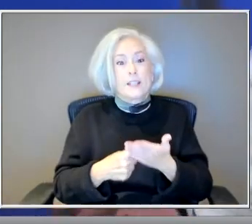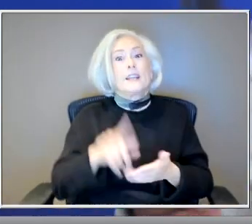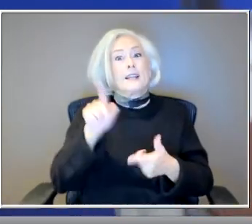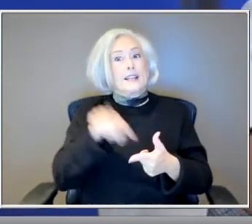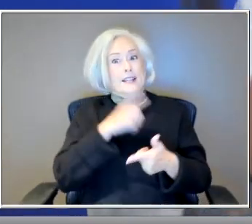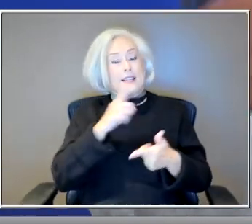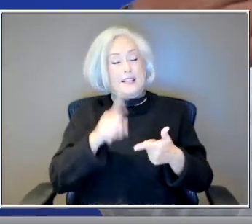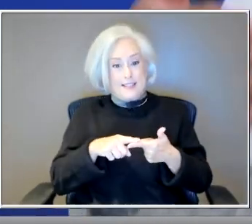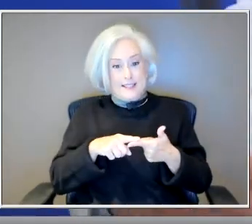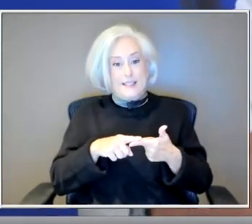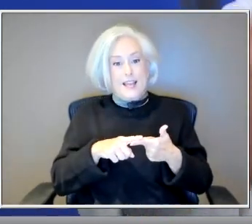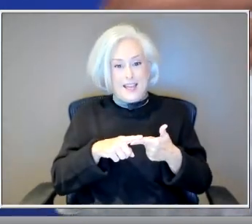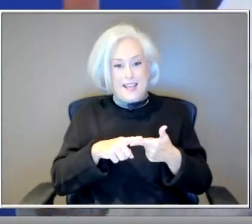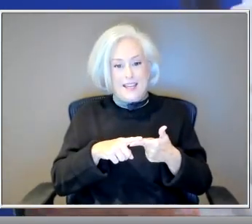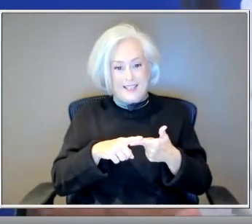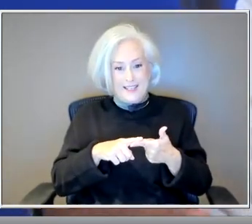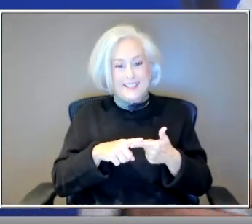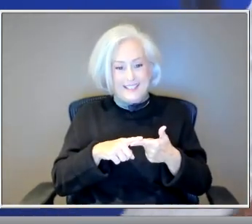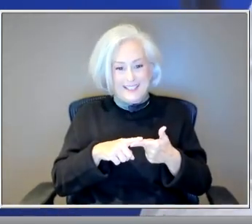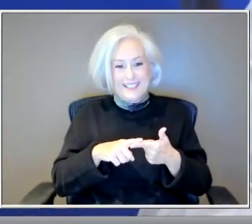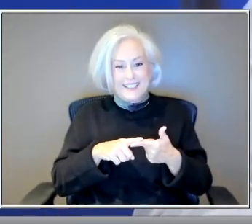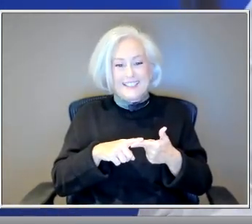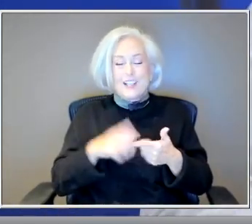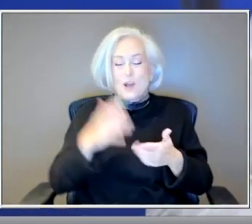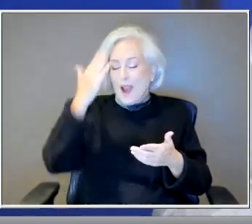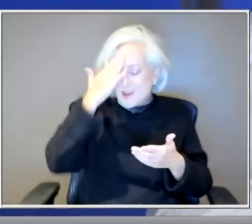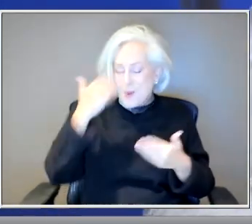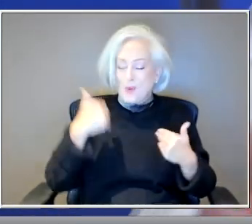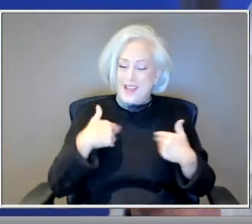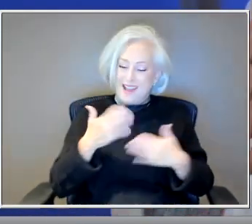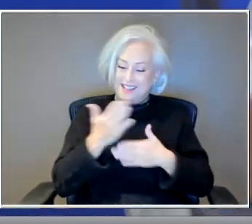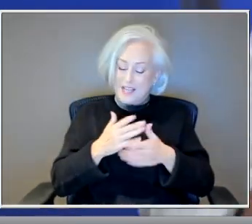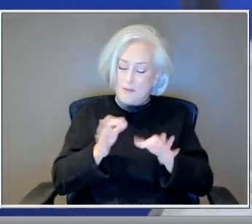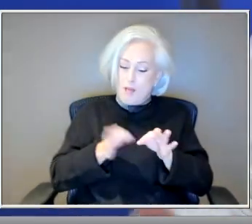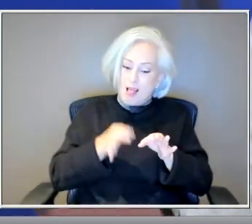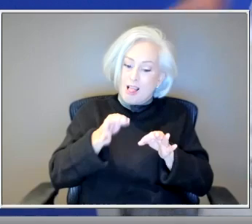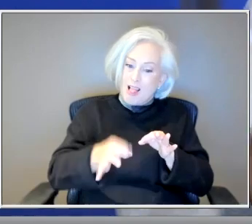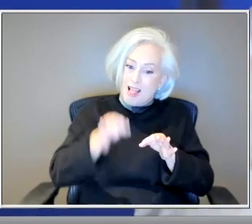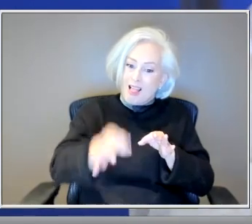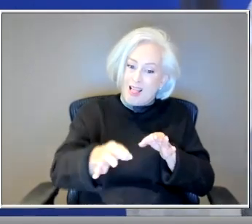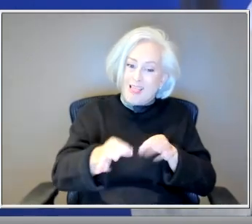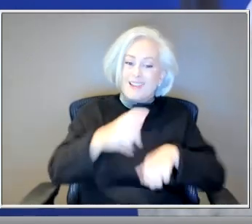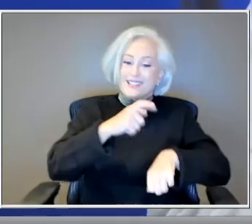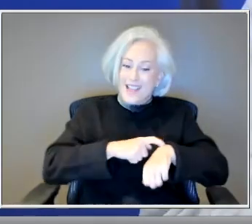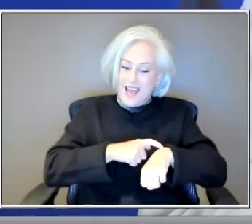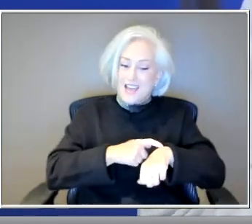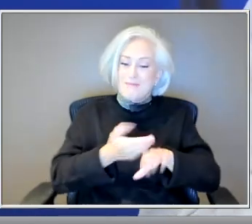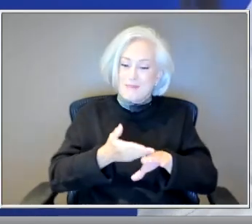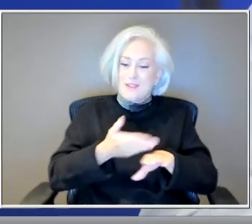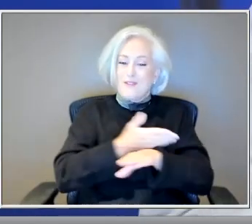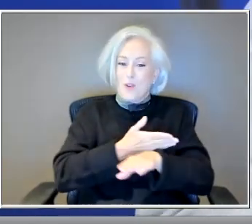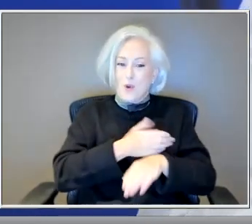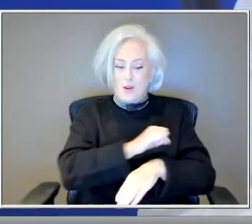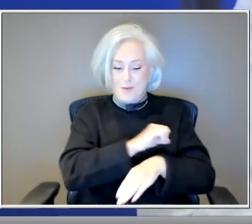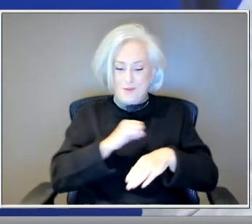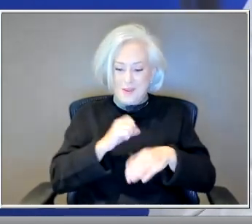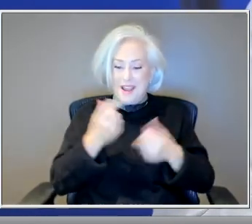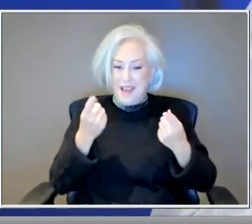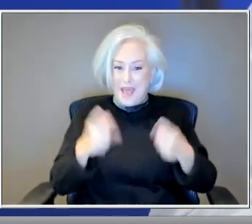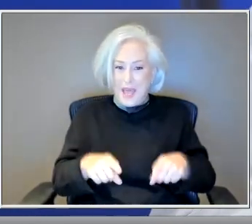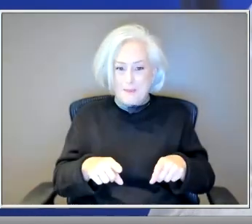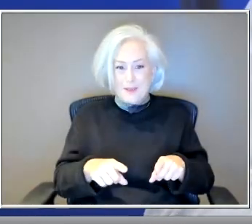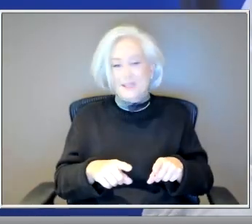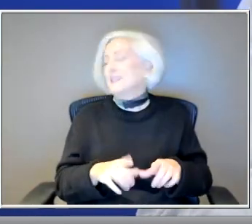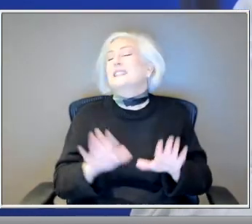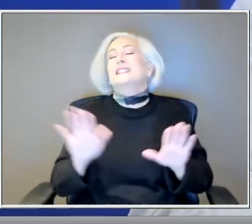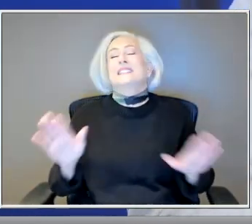you, there's a couple of delays in the process, and I know there was some, when Anne came in, I'm like, oh my gosh, I'm going to have to go in and talk to Anne